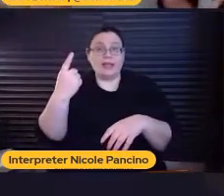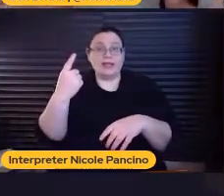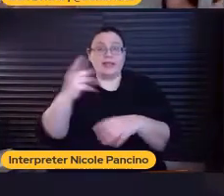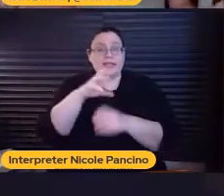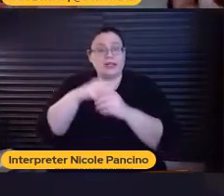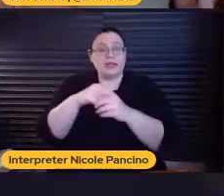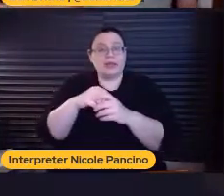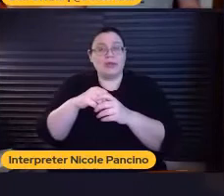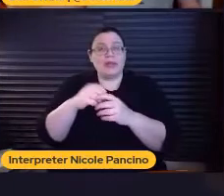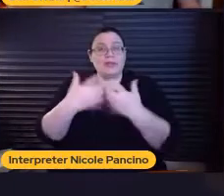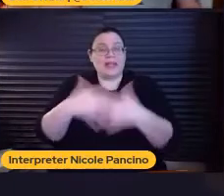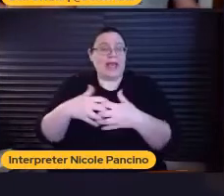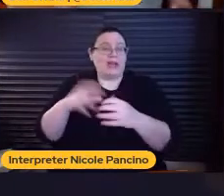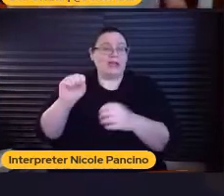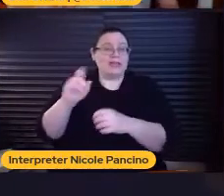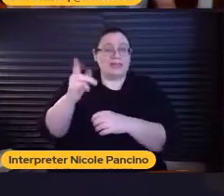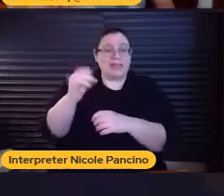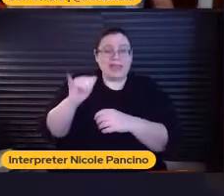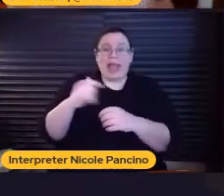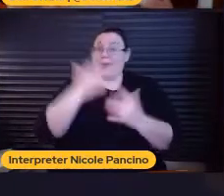was too clever. I hid too much.